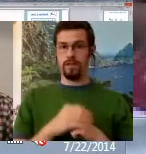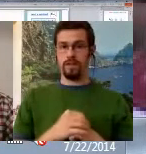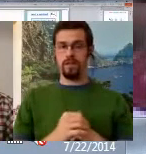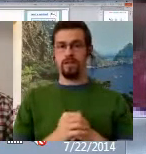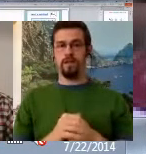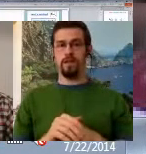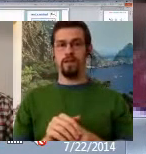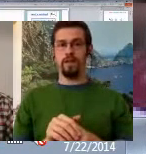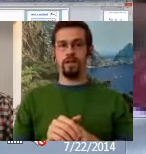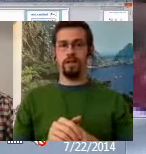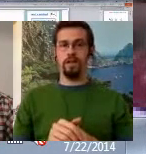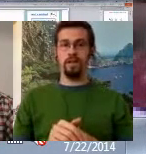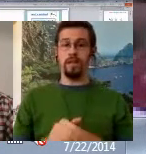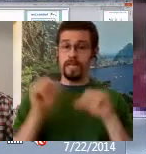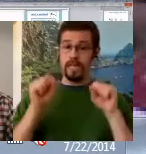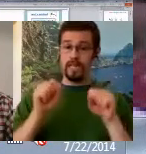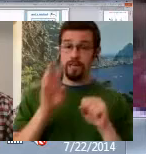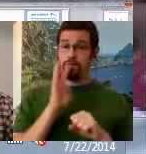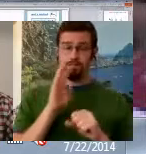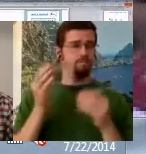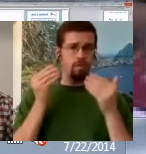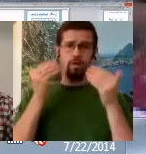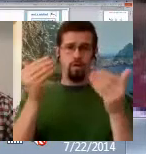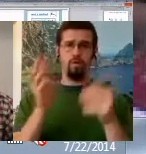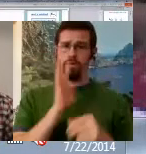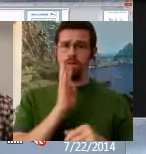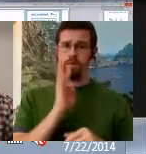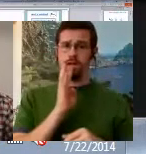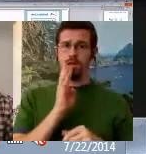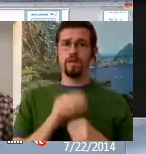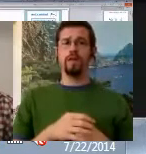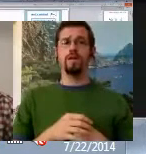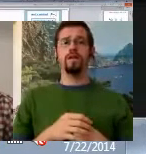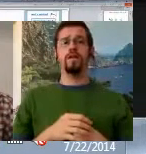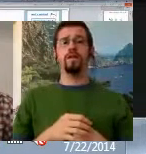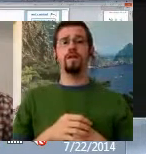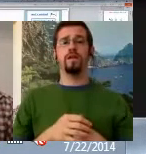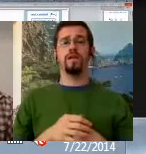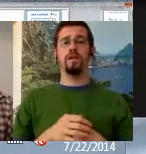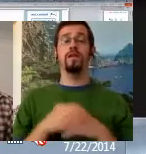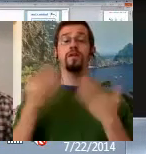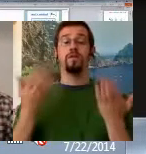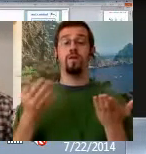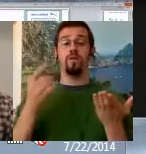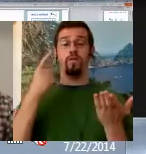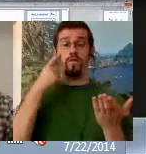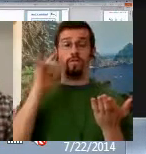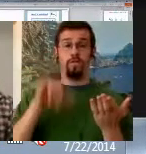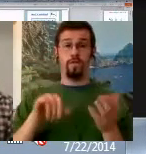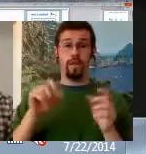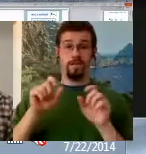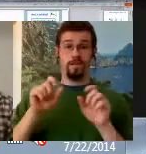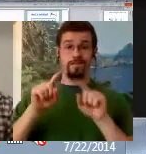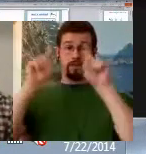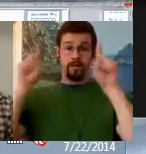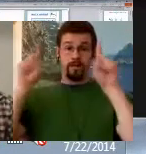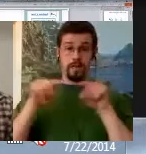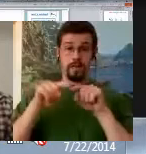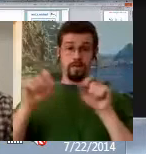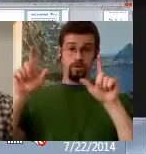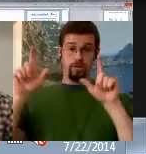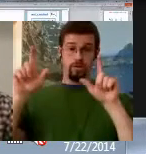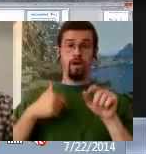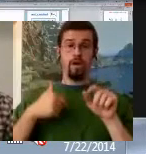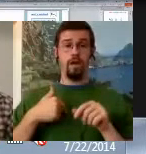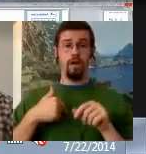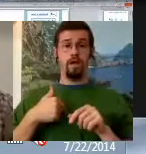Okay. Yes. Can you talk? Go ahead and talk. Okay. And so in this slideshow, I presented the. There